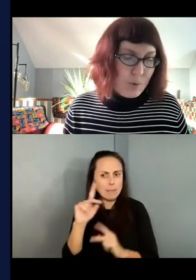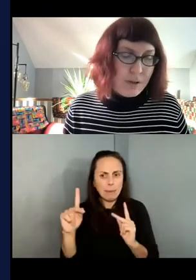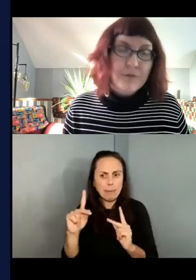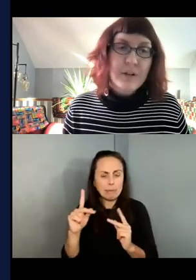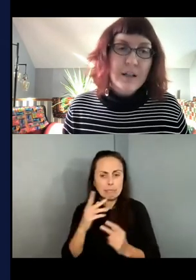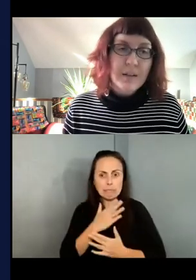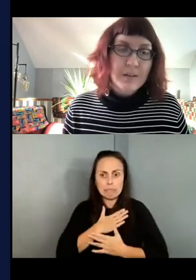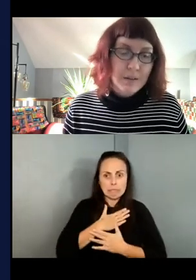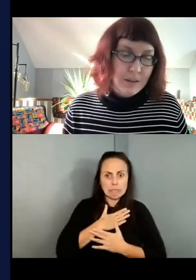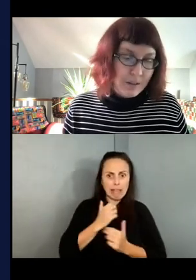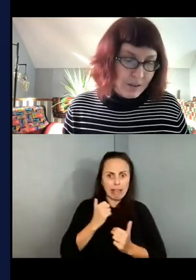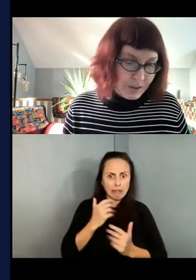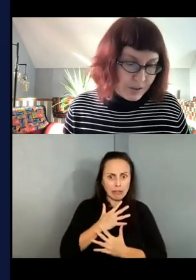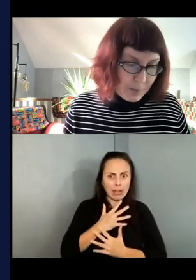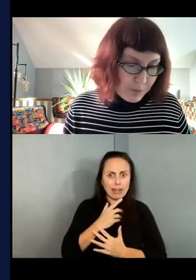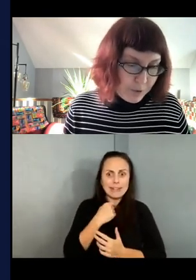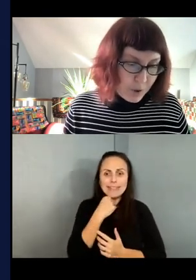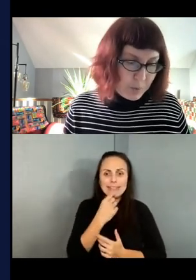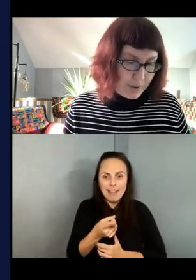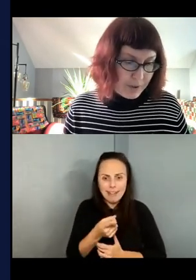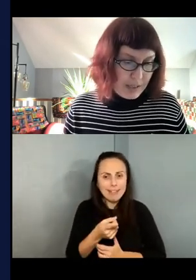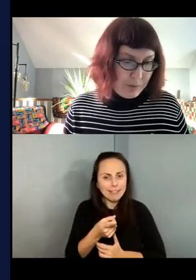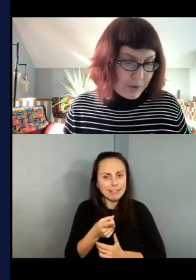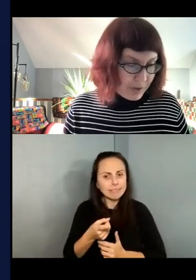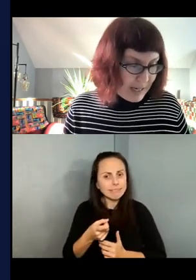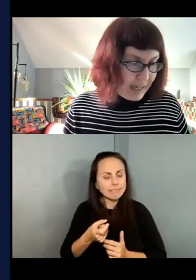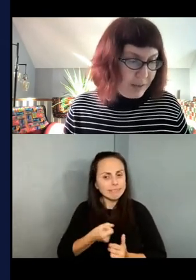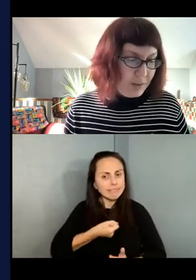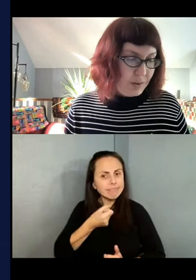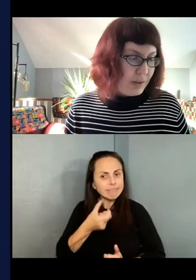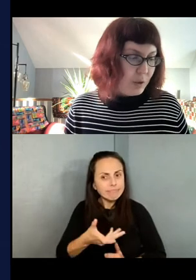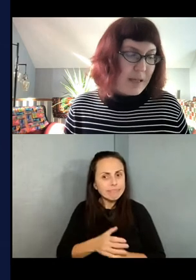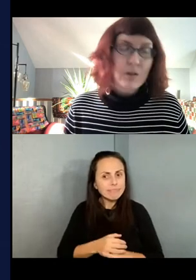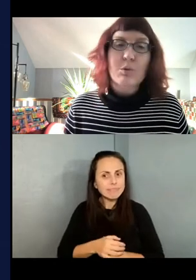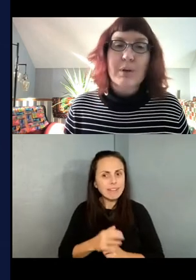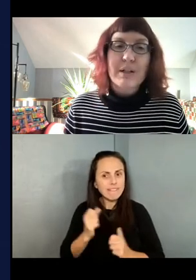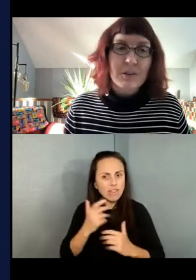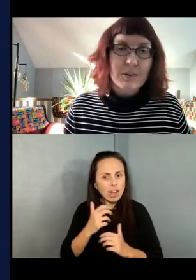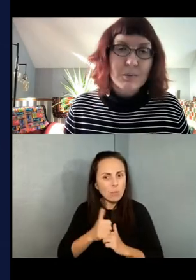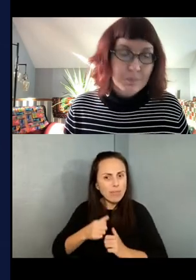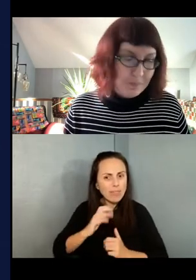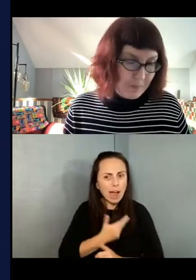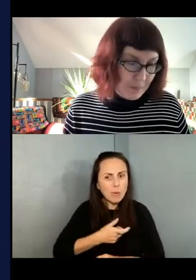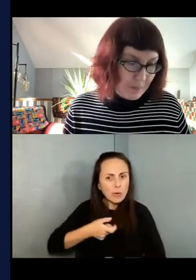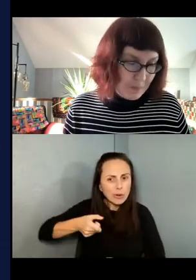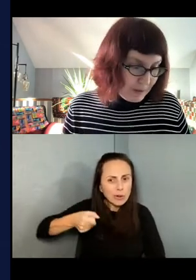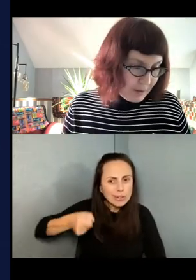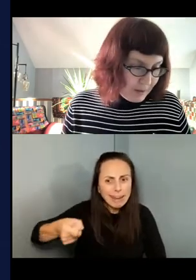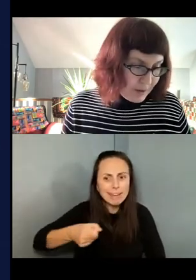so afraid to step forward with our canes and our medical braces.